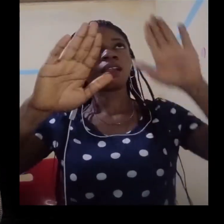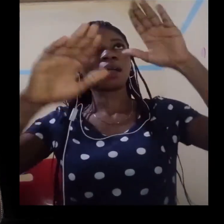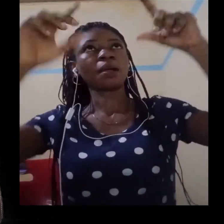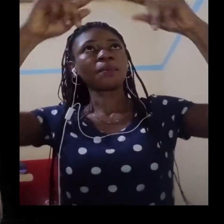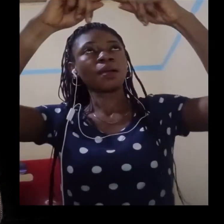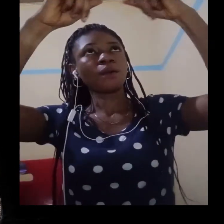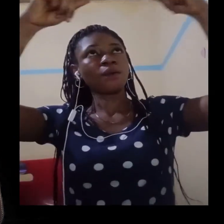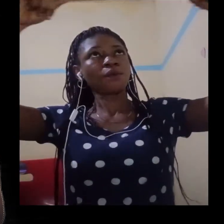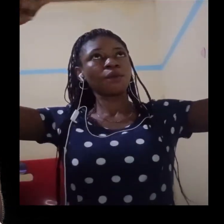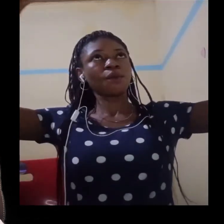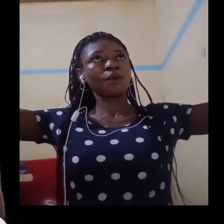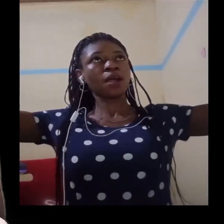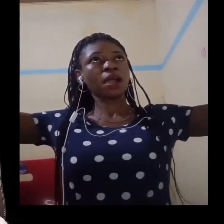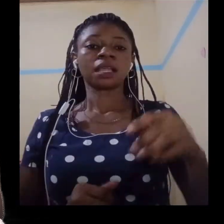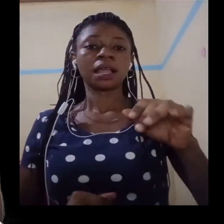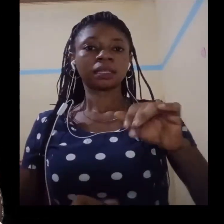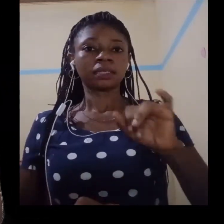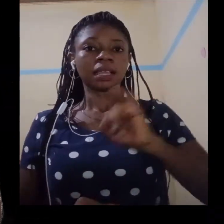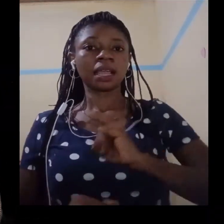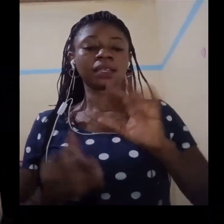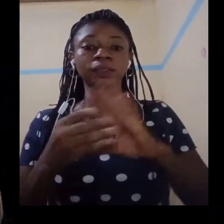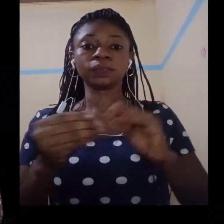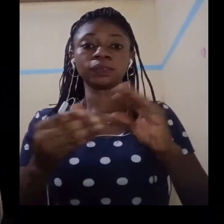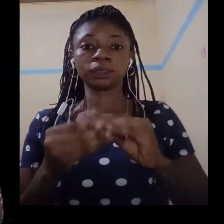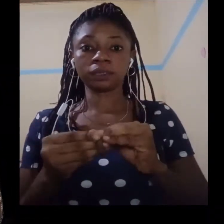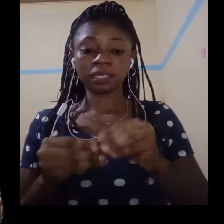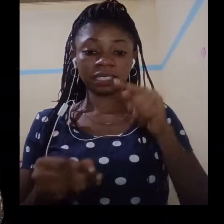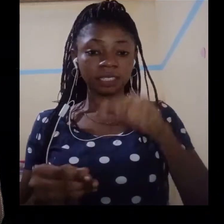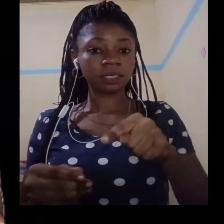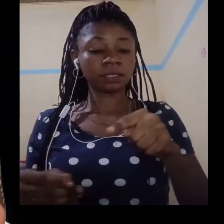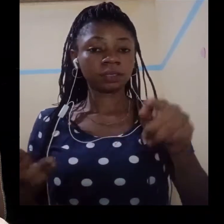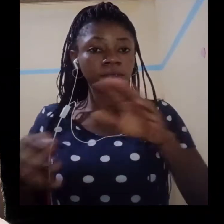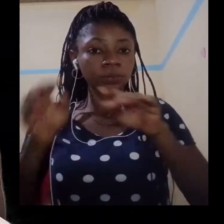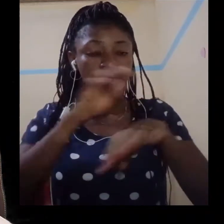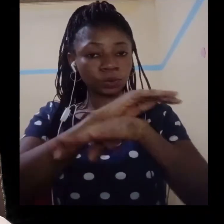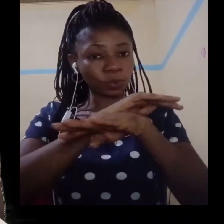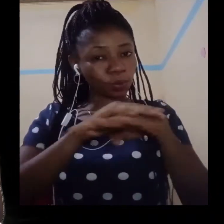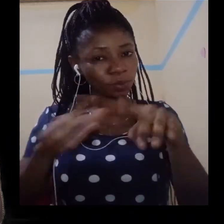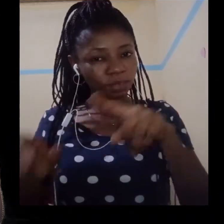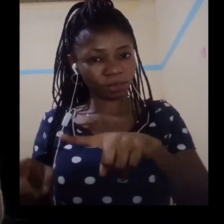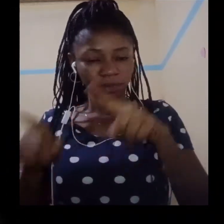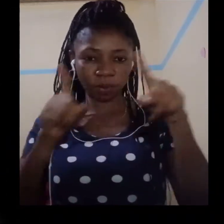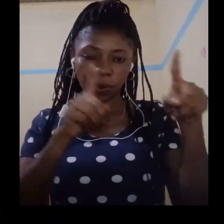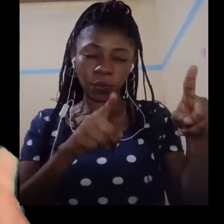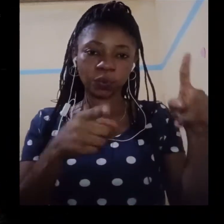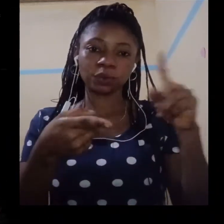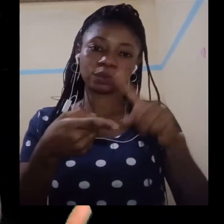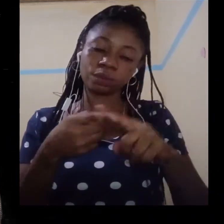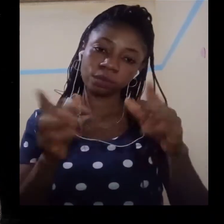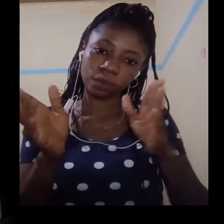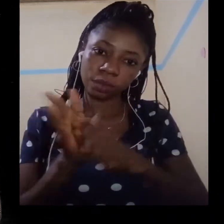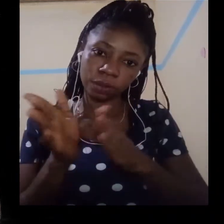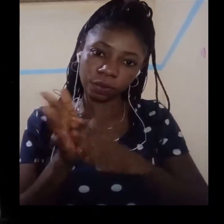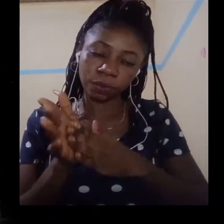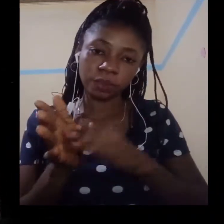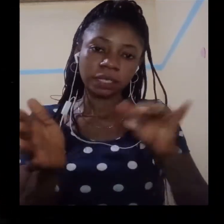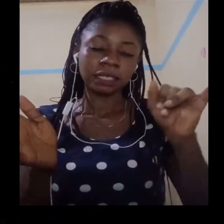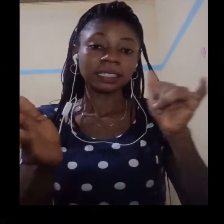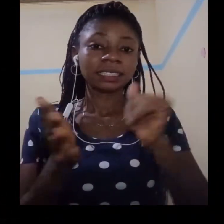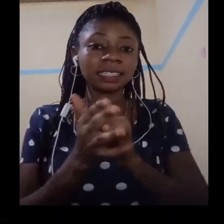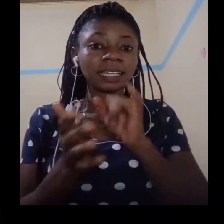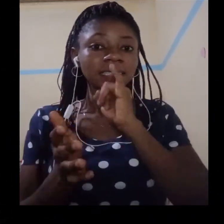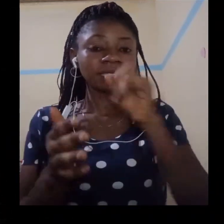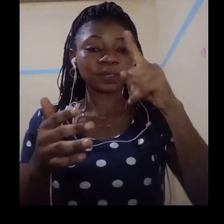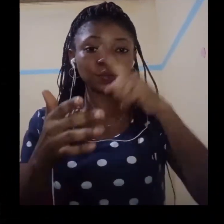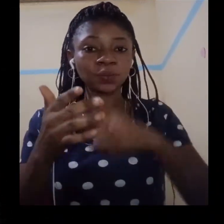told us. So she does not understand, except by language contact, any other sign language than the